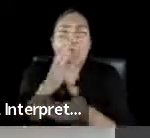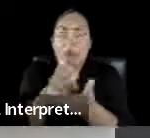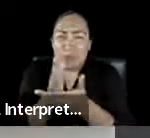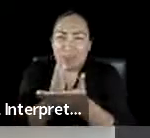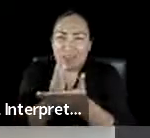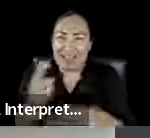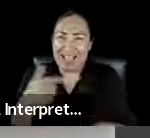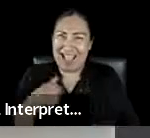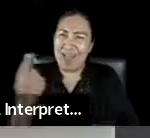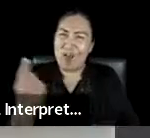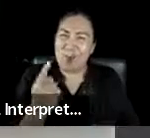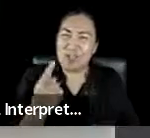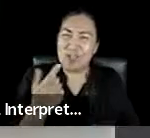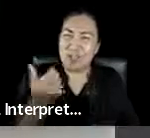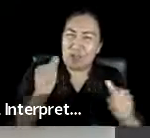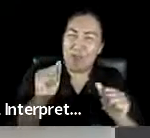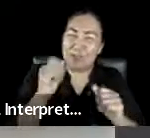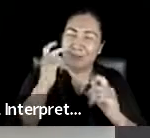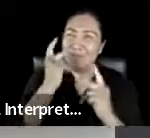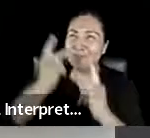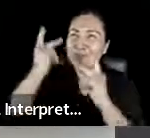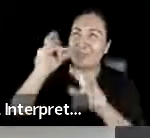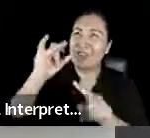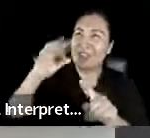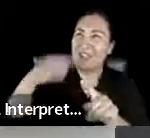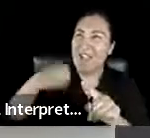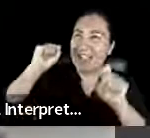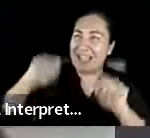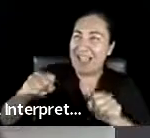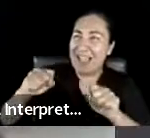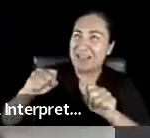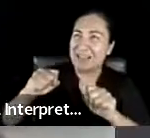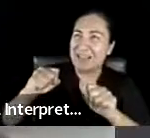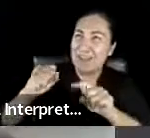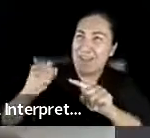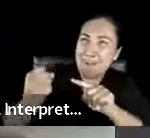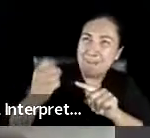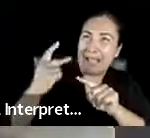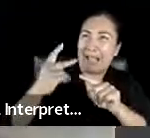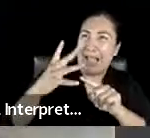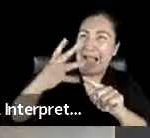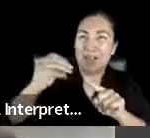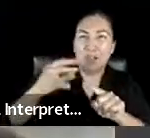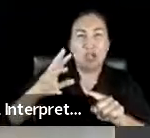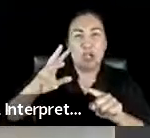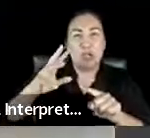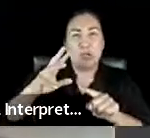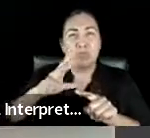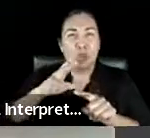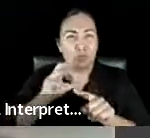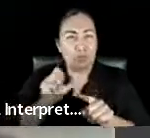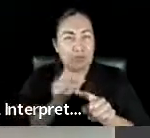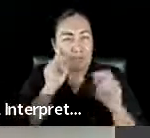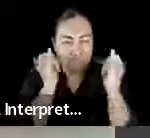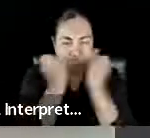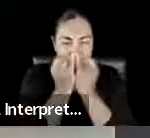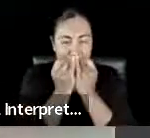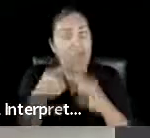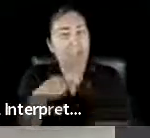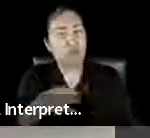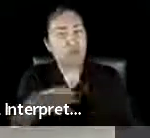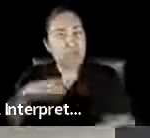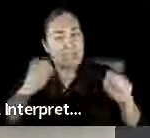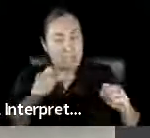I could talk to myself at any point prior, I think the one thing I would tell myself is like, everything's going to be okay. Yeah. Like, take a deep breath.